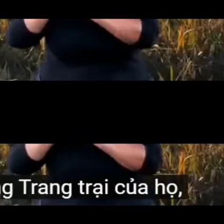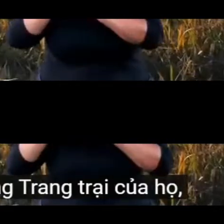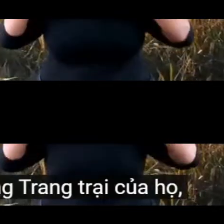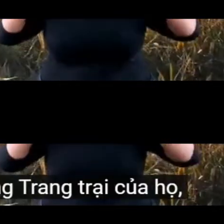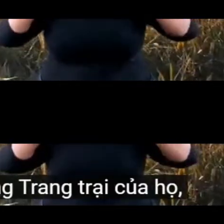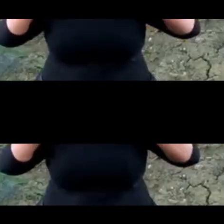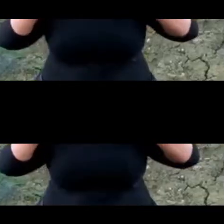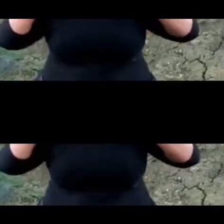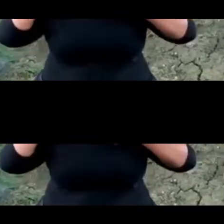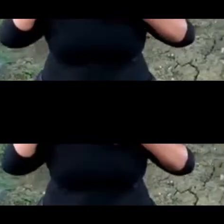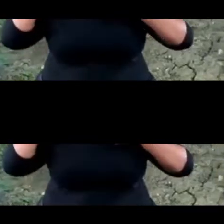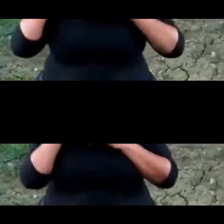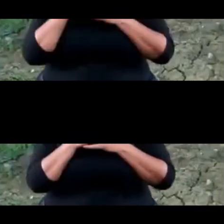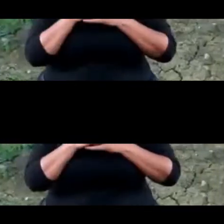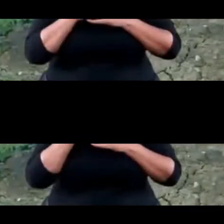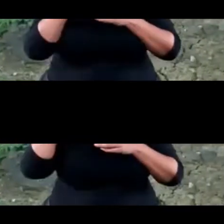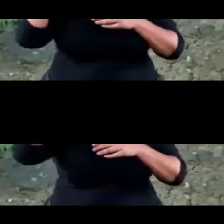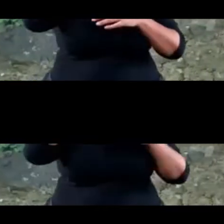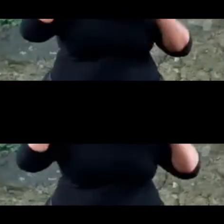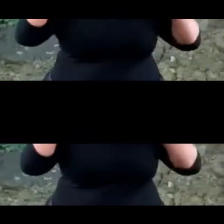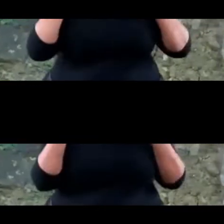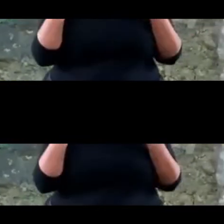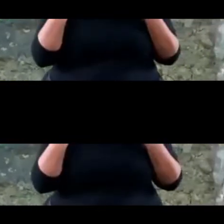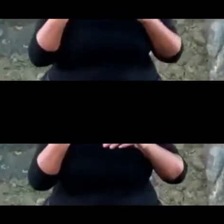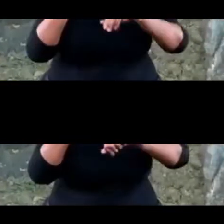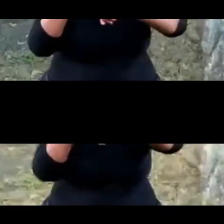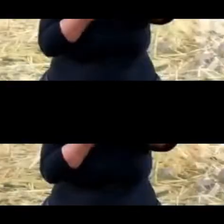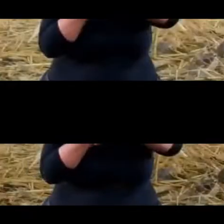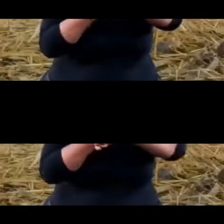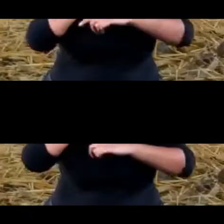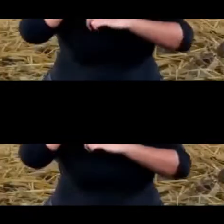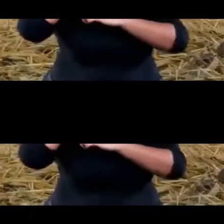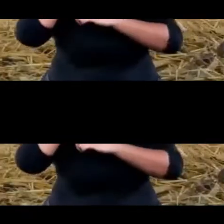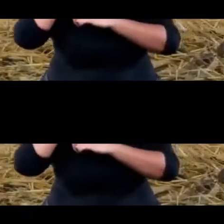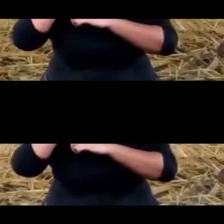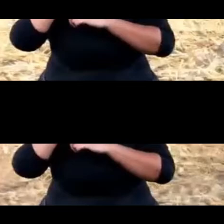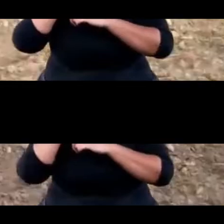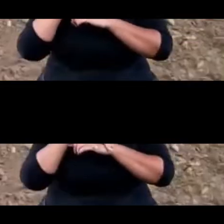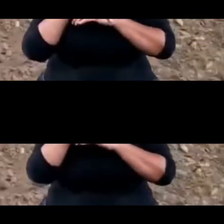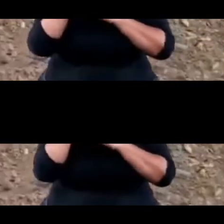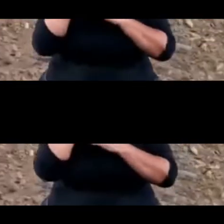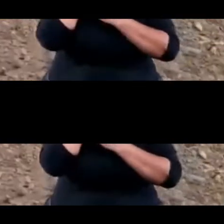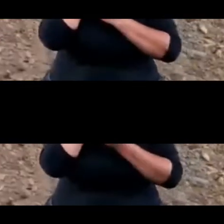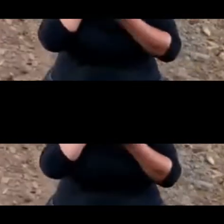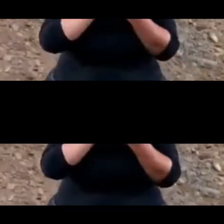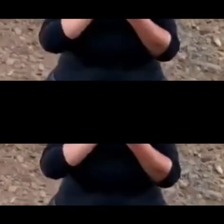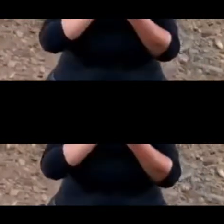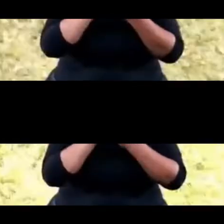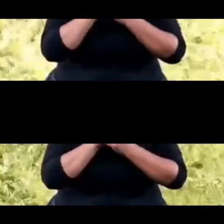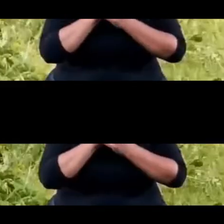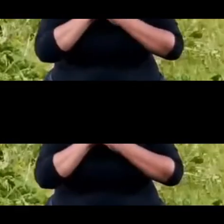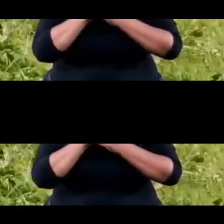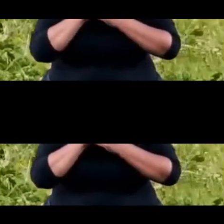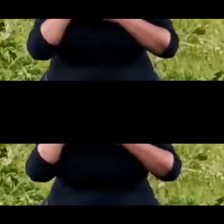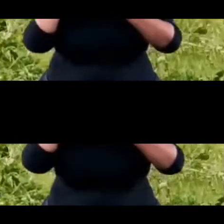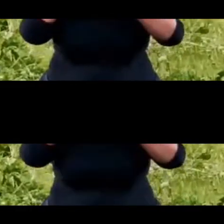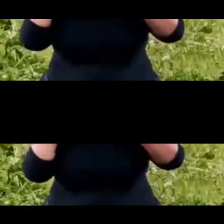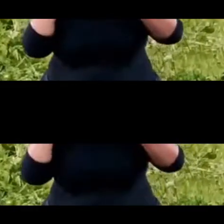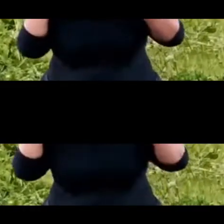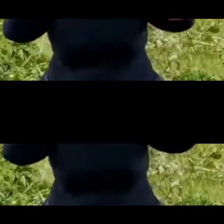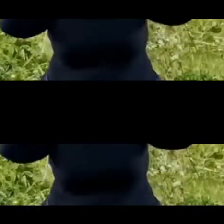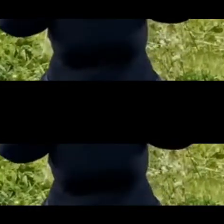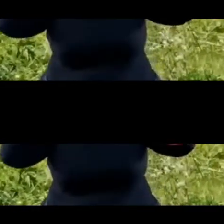farms. Those animals included sheep, hogs, chickens, and